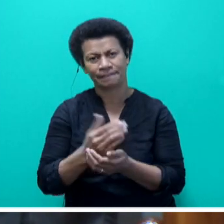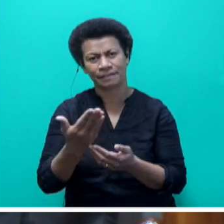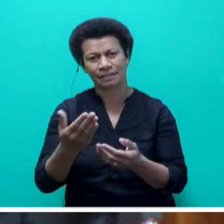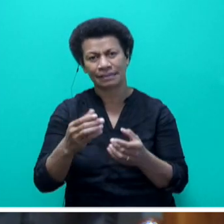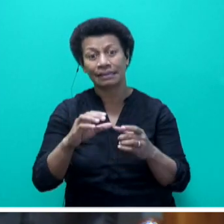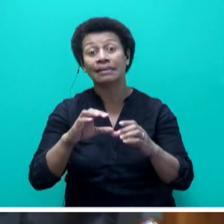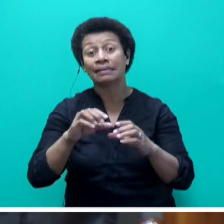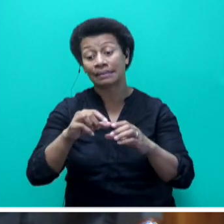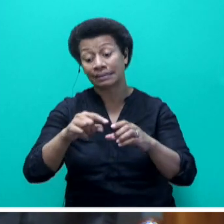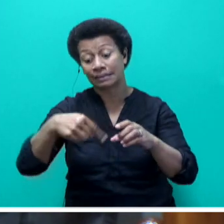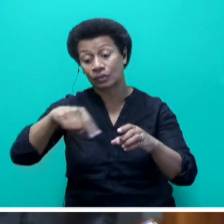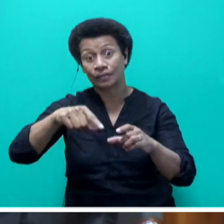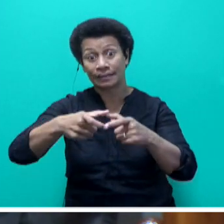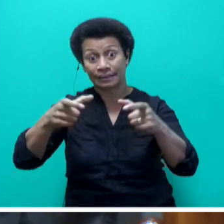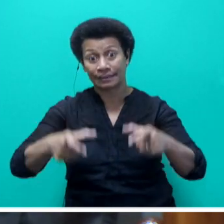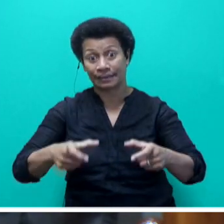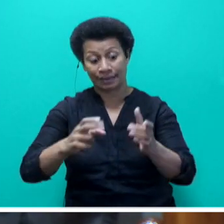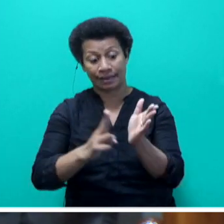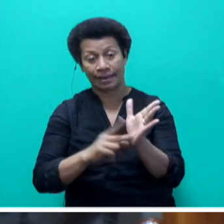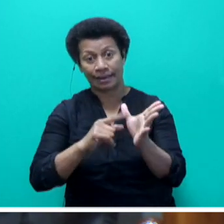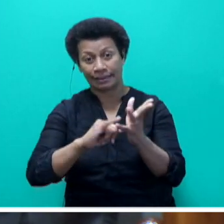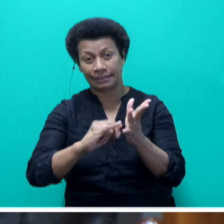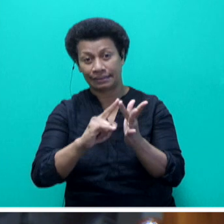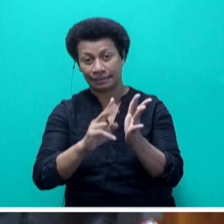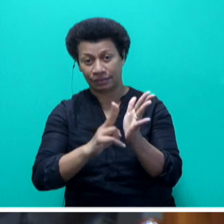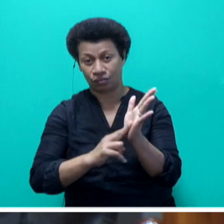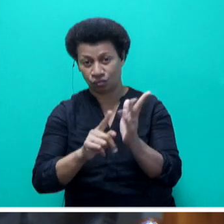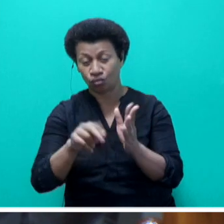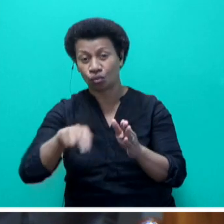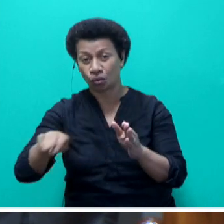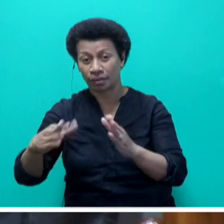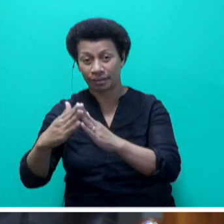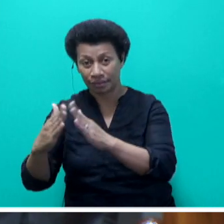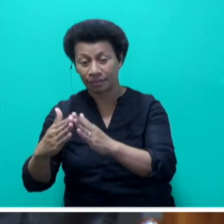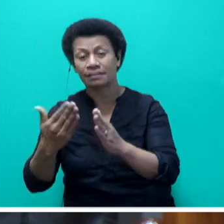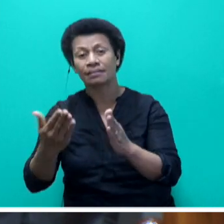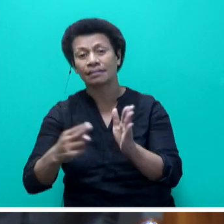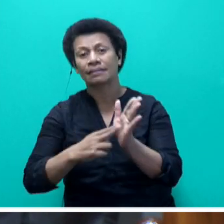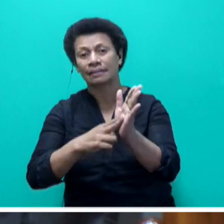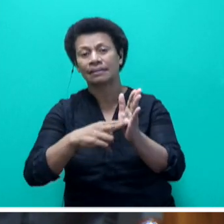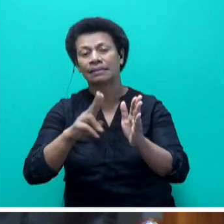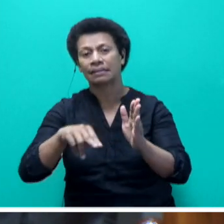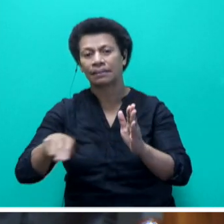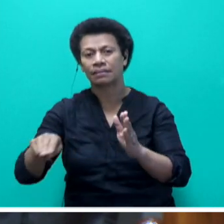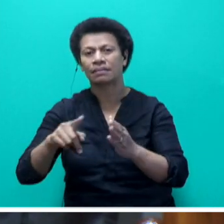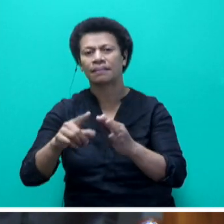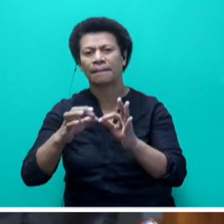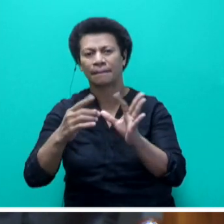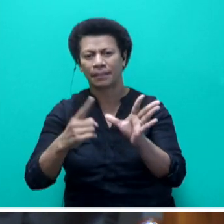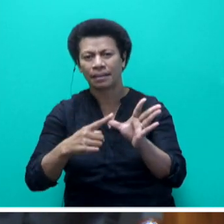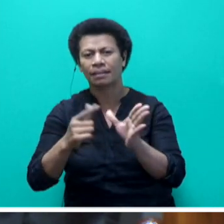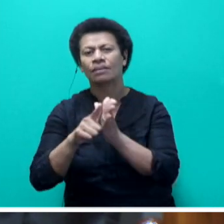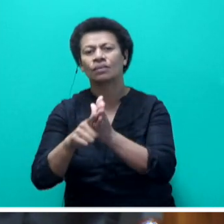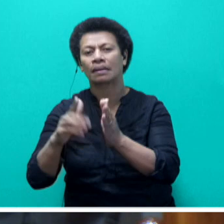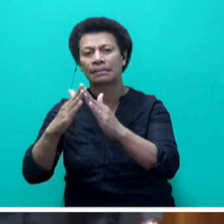of Suva, Nasinu Town, Nosori Town, Singatoka Town, Nandi Town, City of Lotoka, Ba Town, Tavua